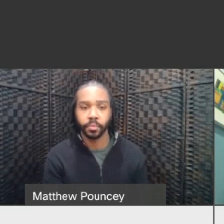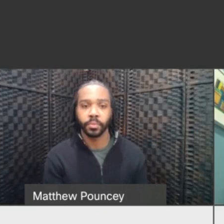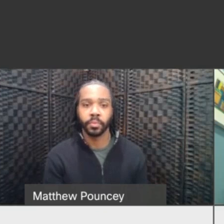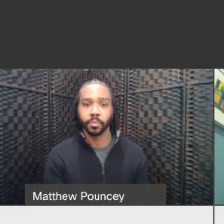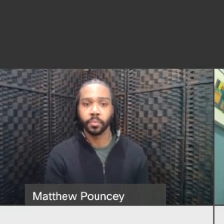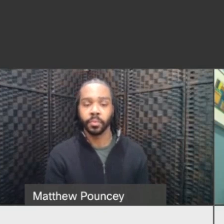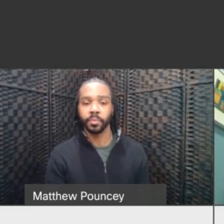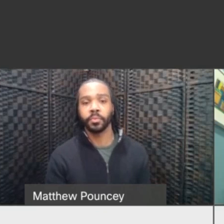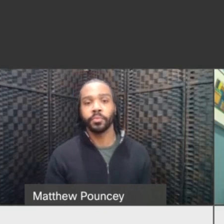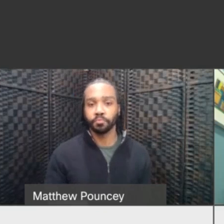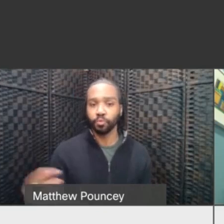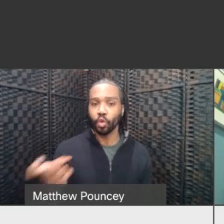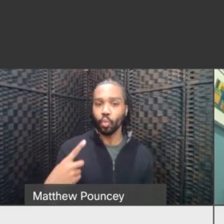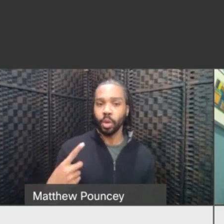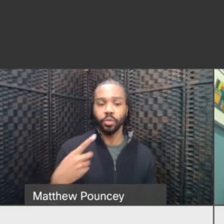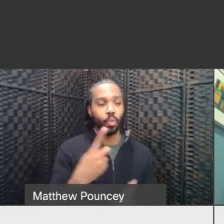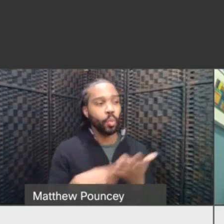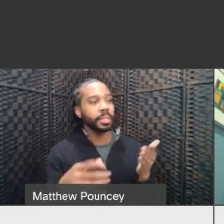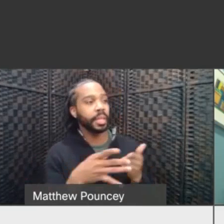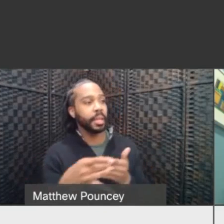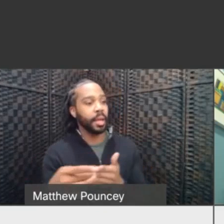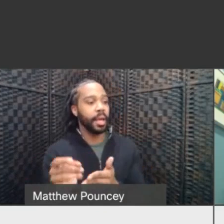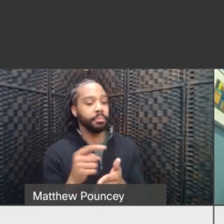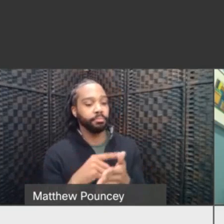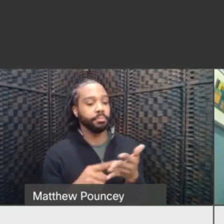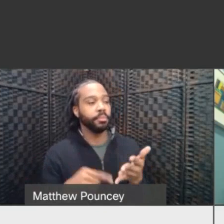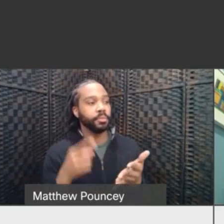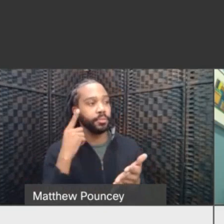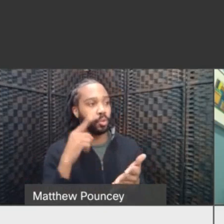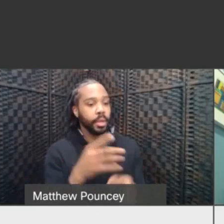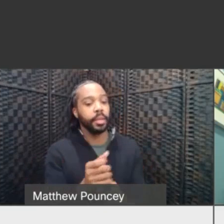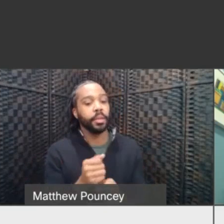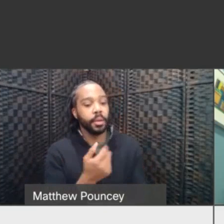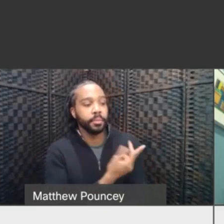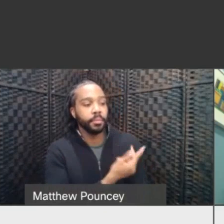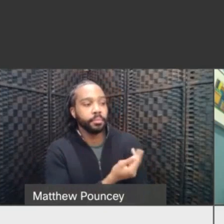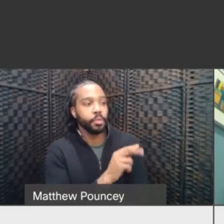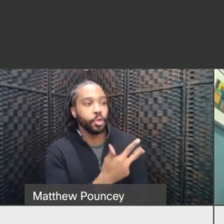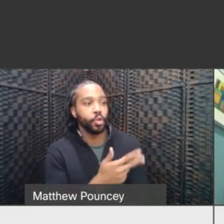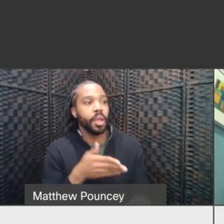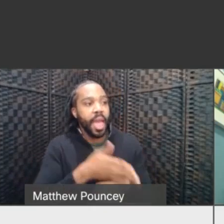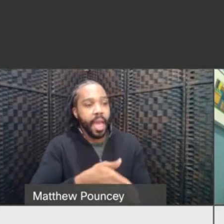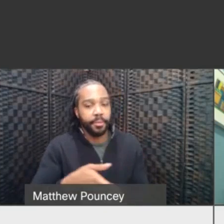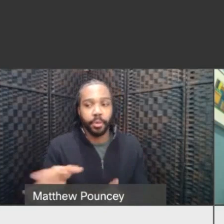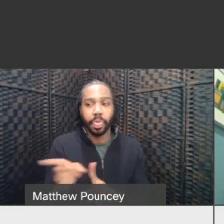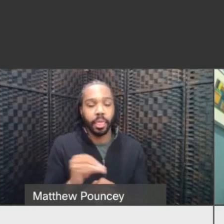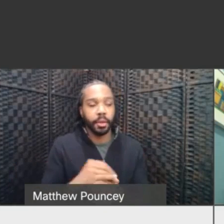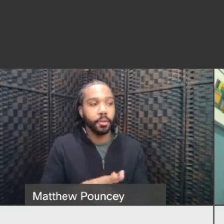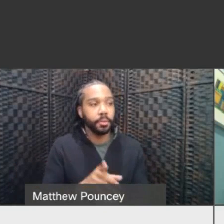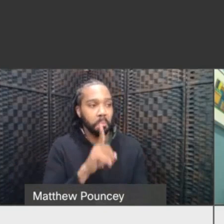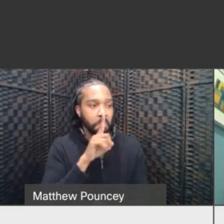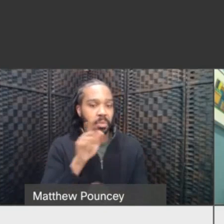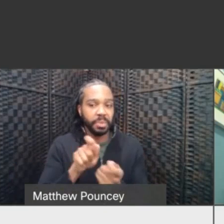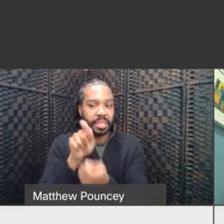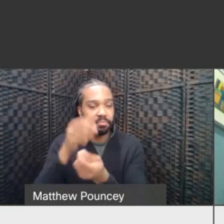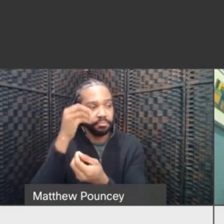So, what is the guideline for getting the booster after having COVID? There's nothing specific on the CDC site, and